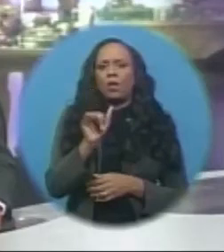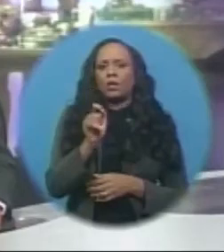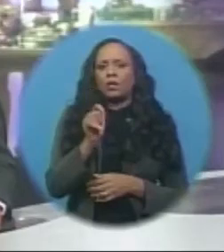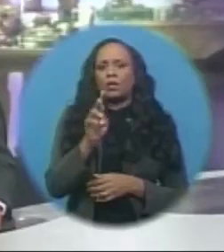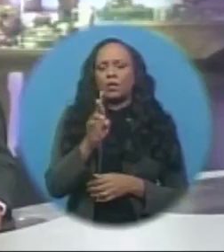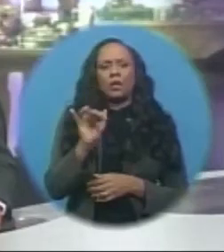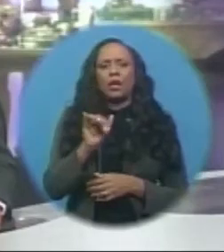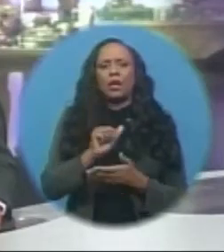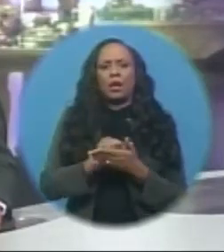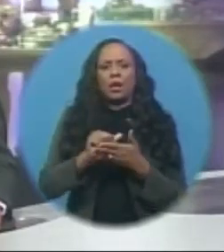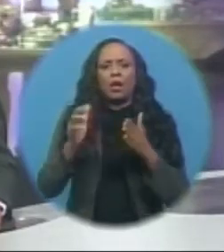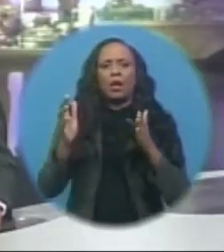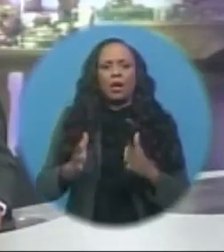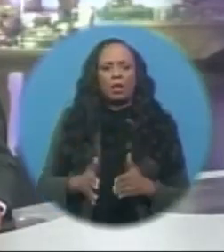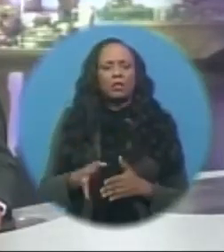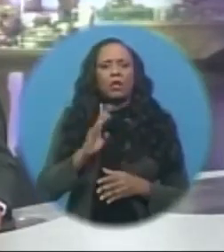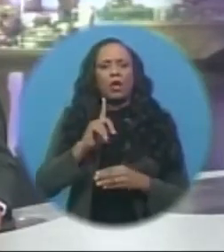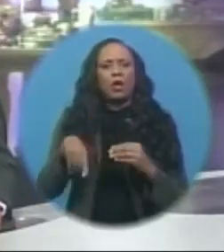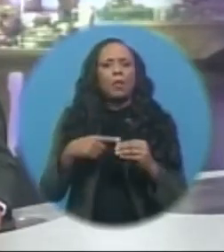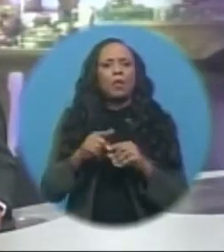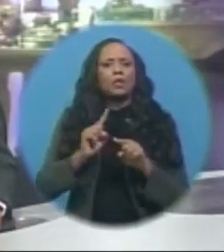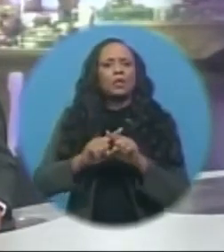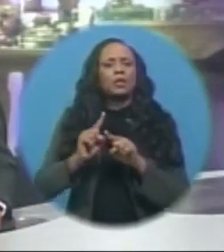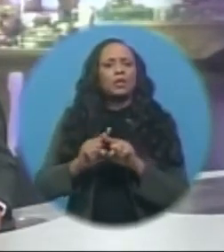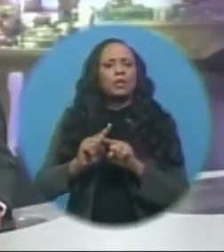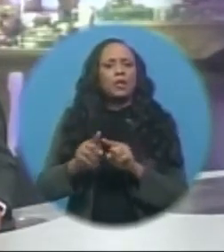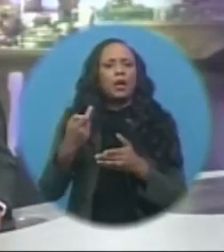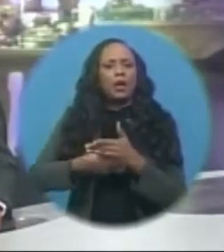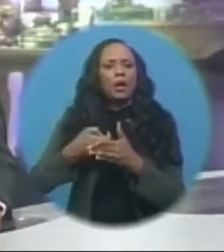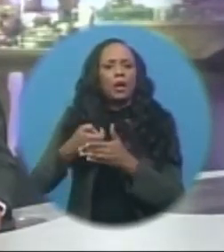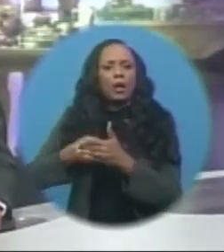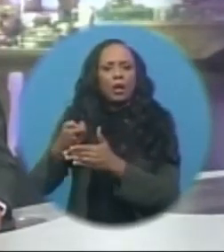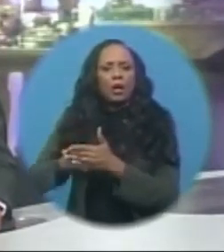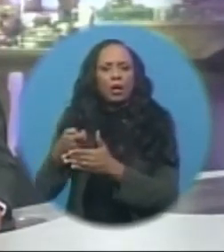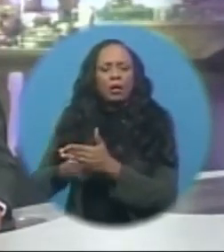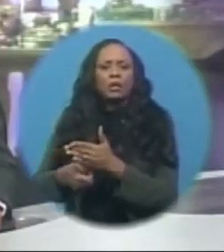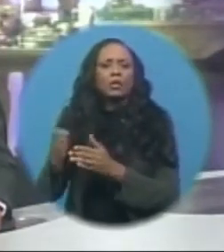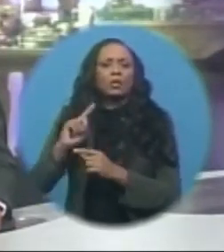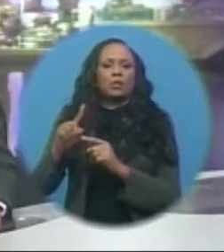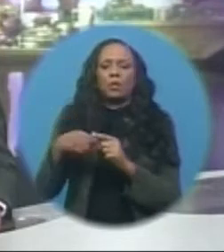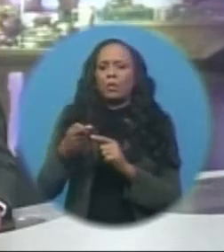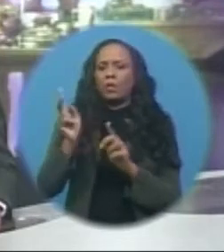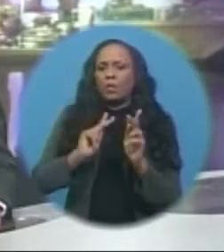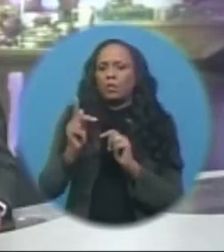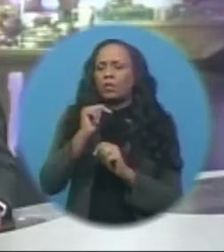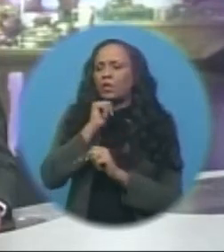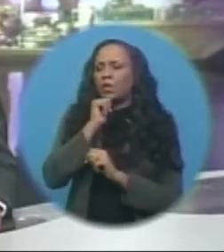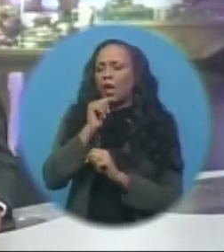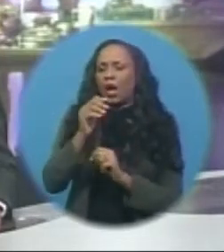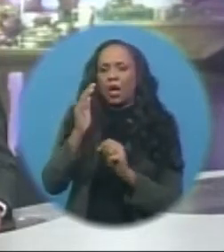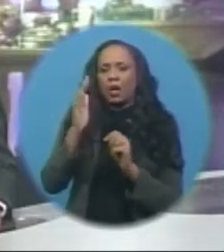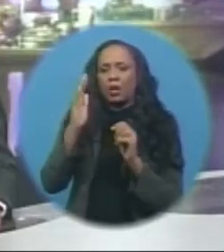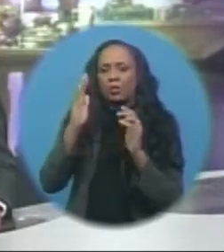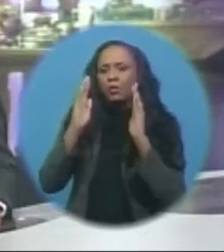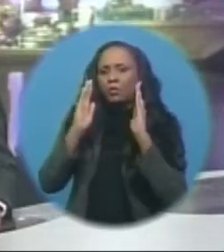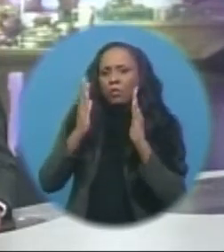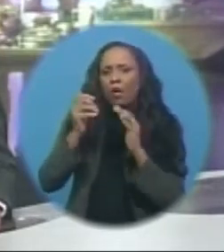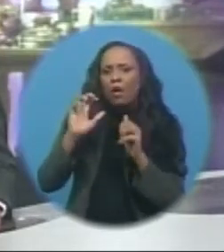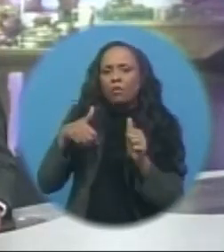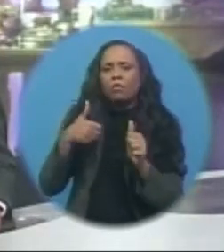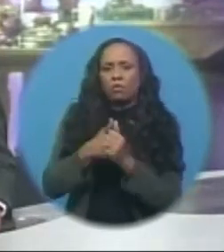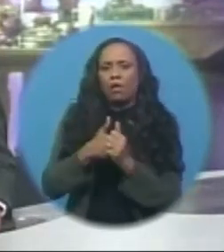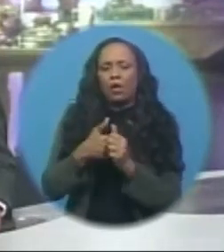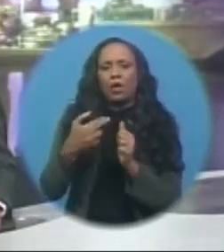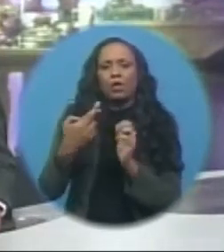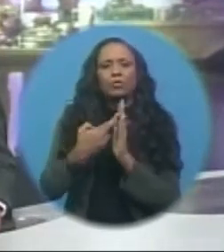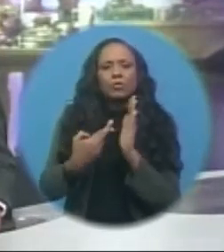opportunity costs that have accrued as a result of not adhering to Auditor General's reports over a number of years. Crystal Howell made the